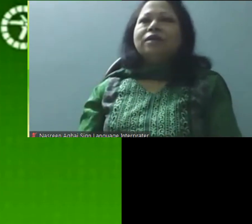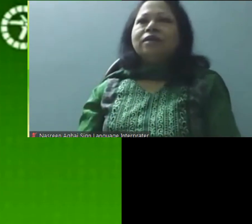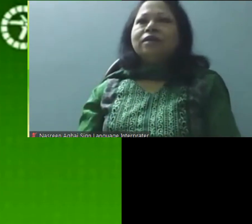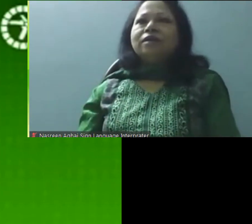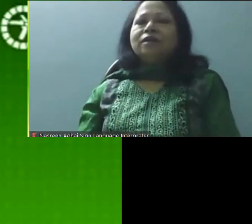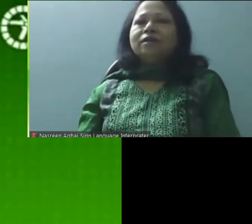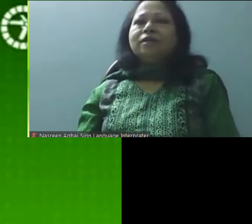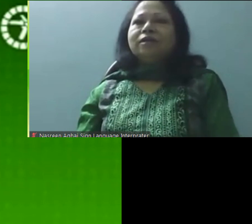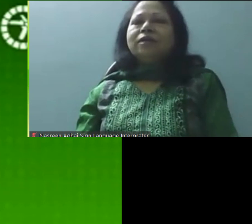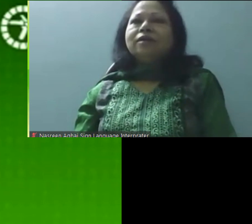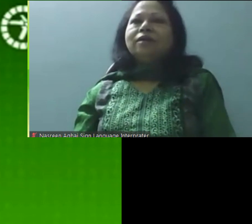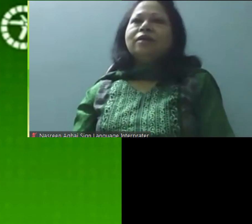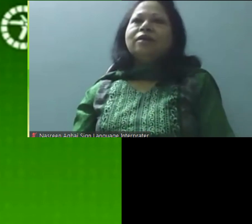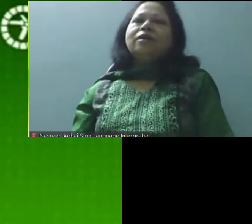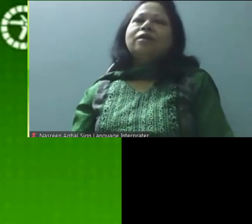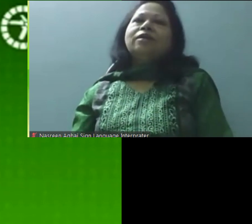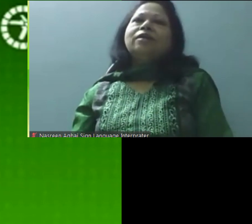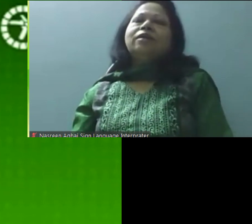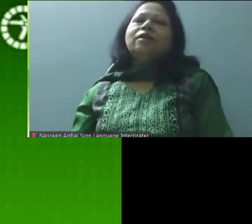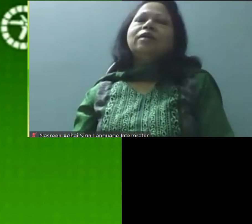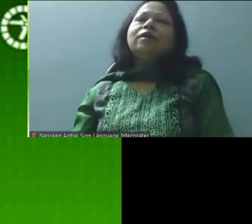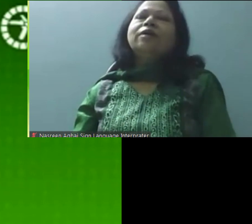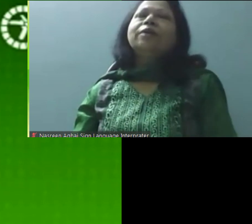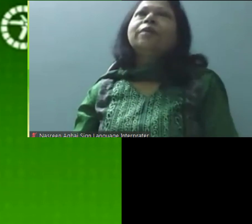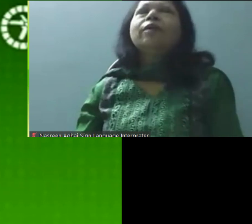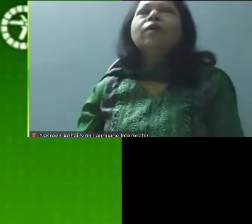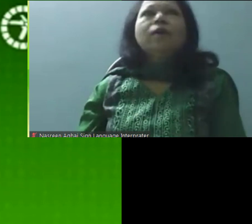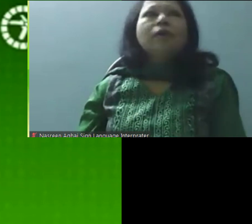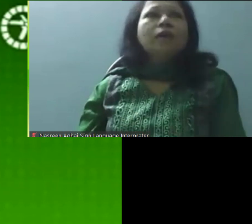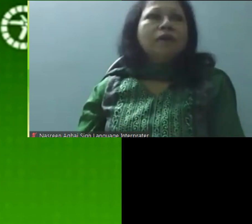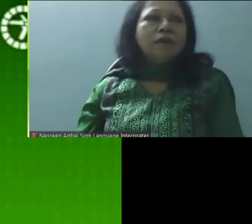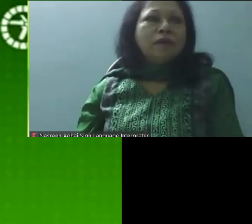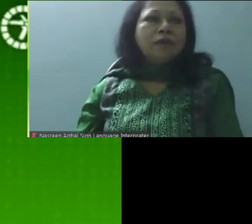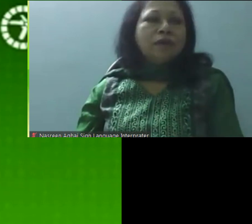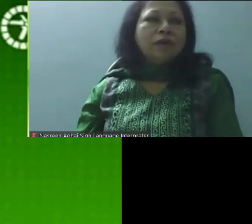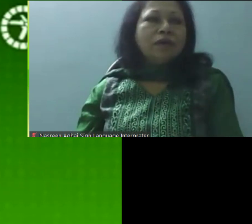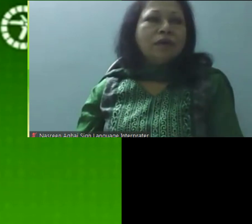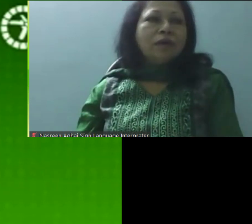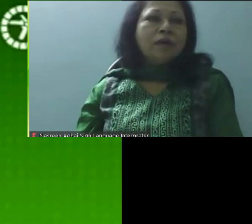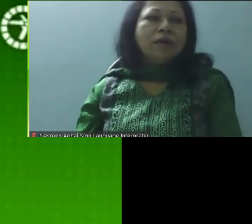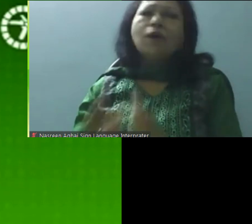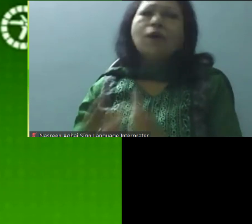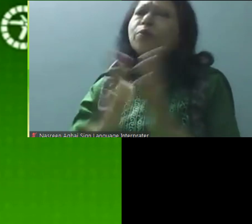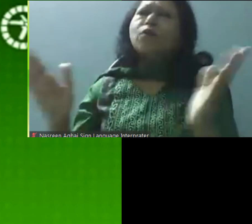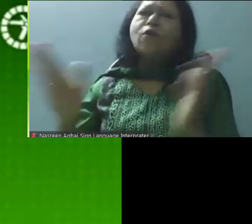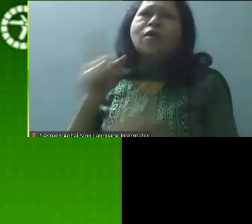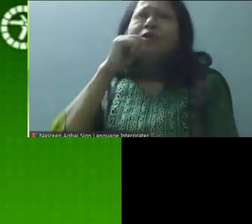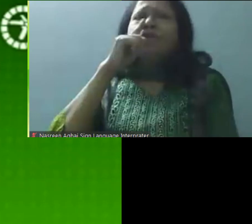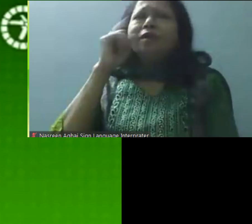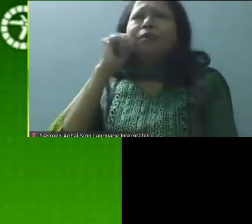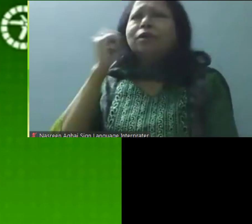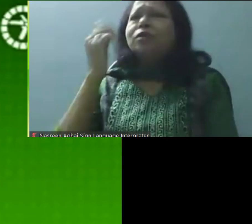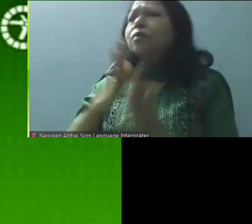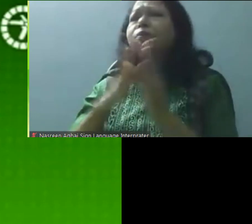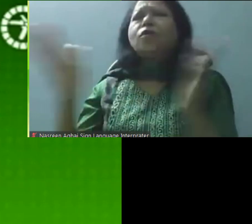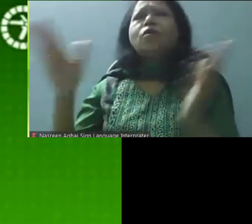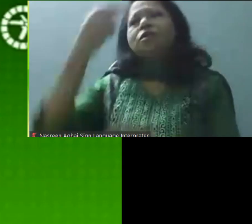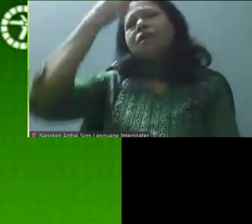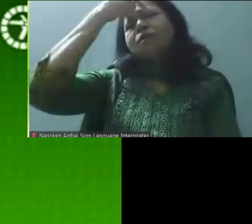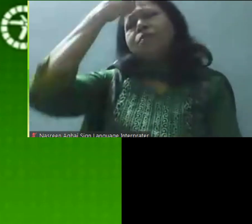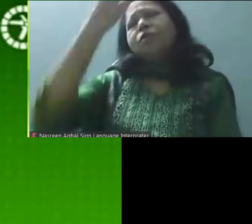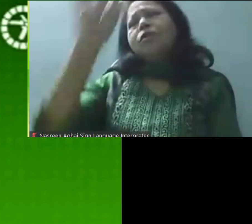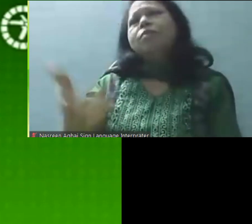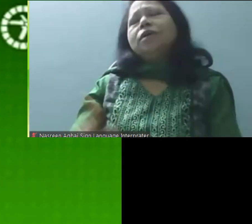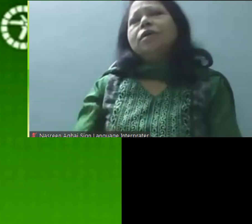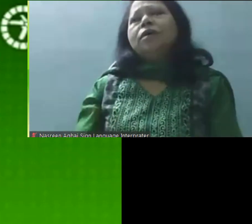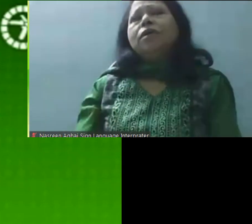COVID? Well, I mean, we met a lot of people with a lot of different challenges. The one that